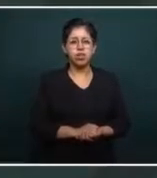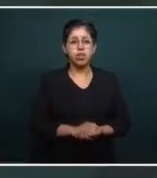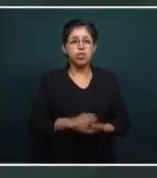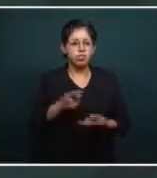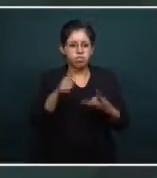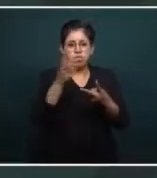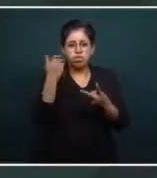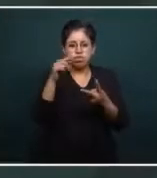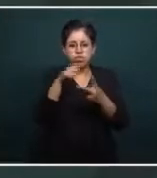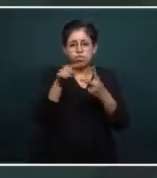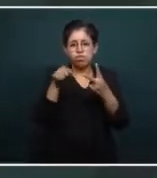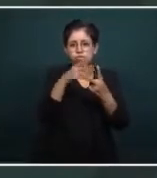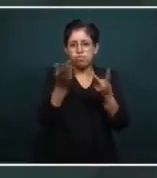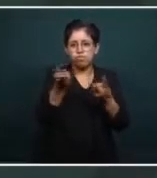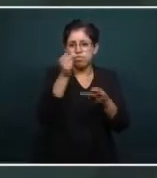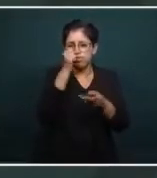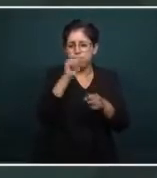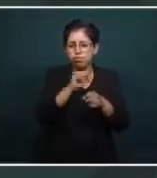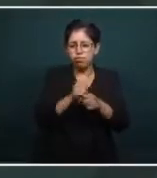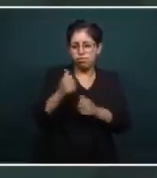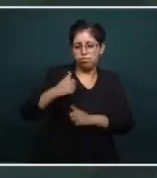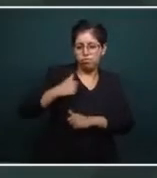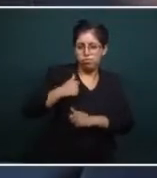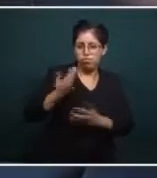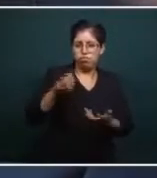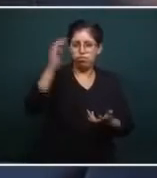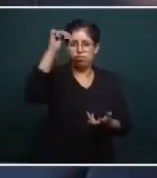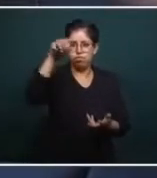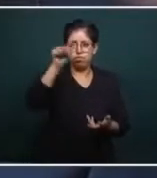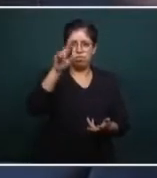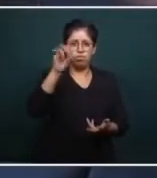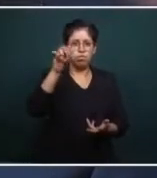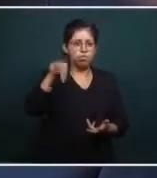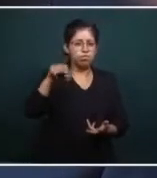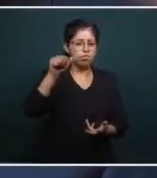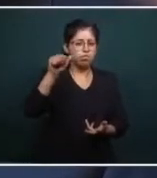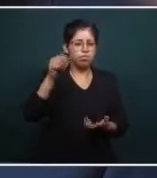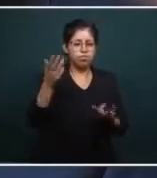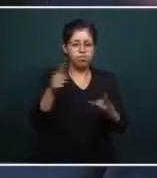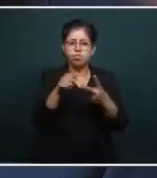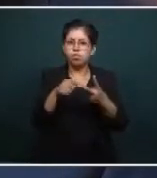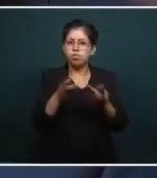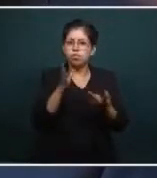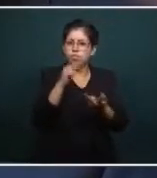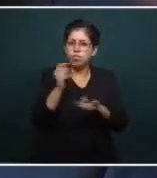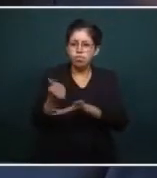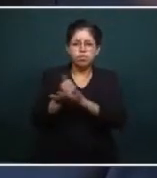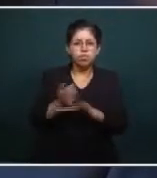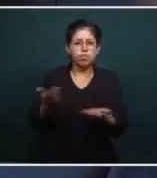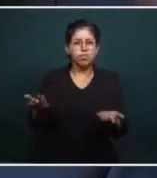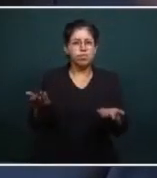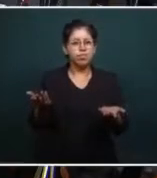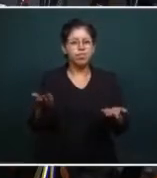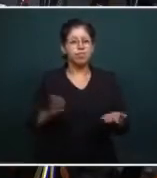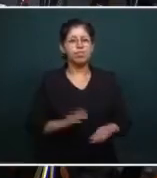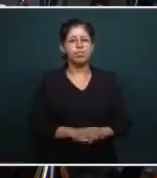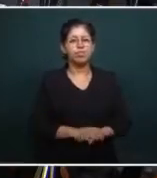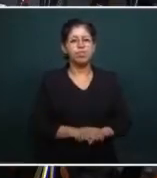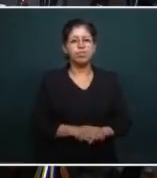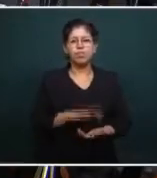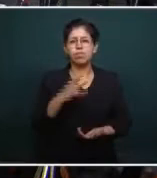instituciones. And they Nada had más, these two institutions that were available to them. en el caso But del not ejército, only in the case of the